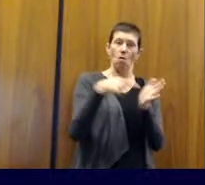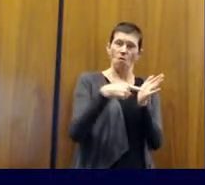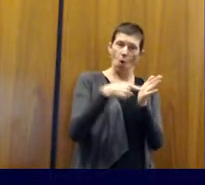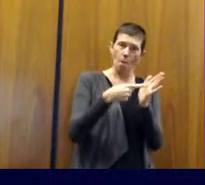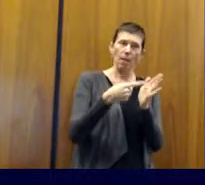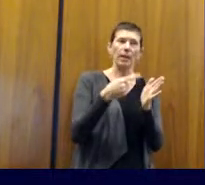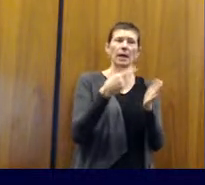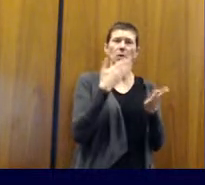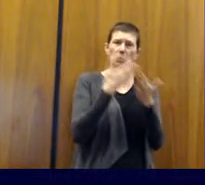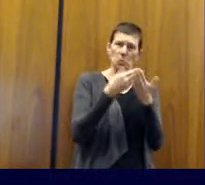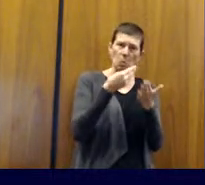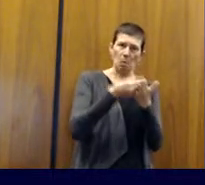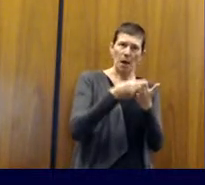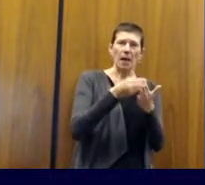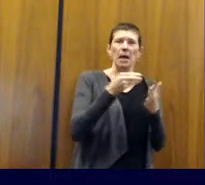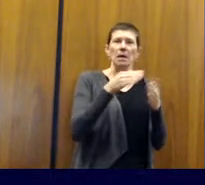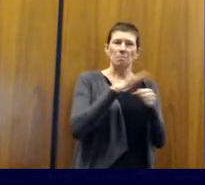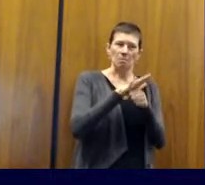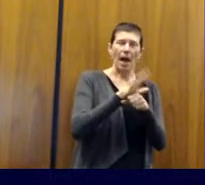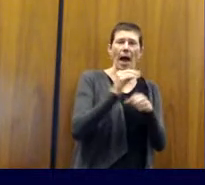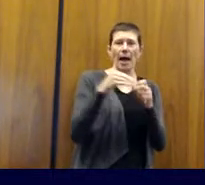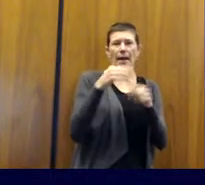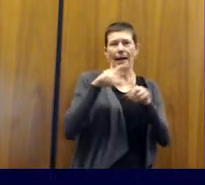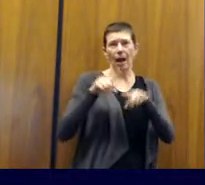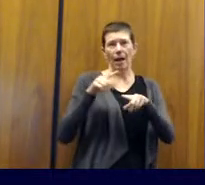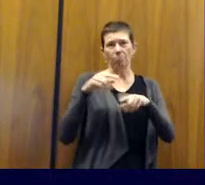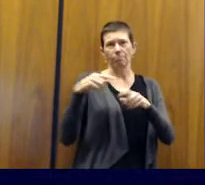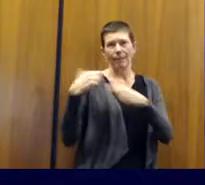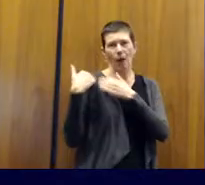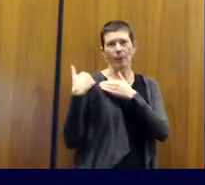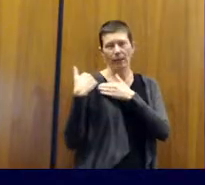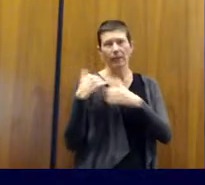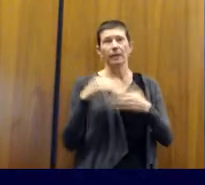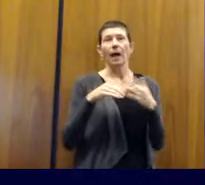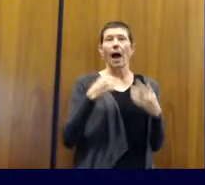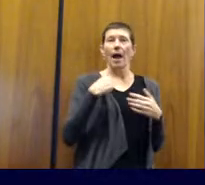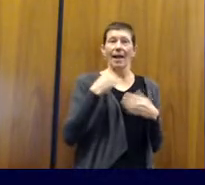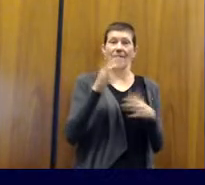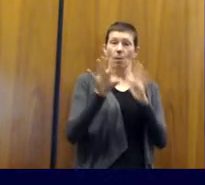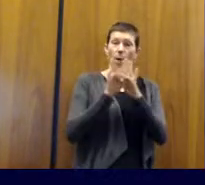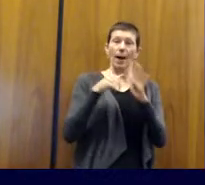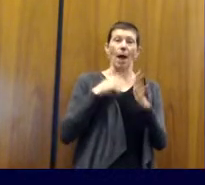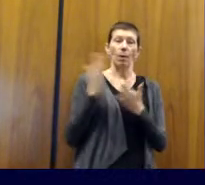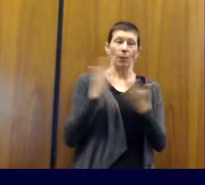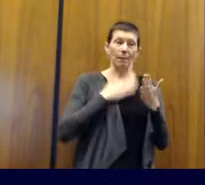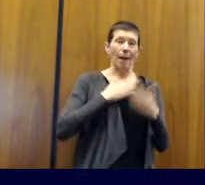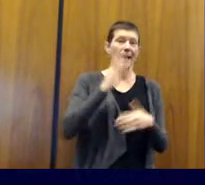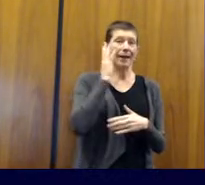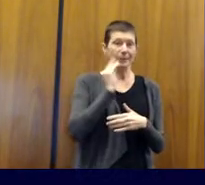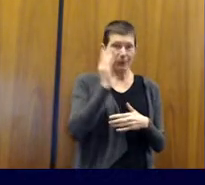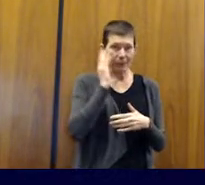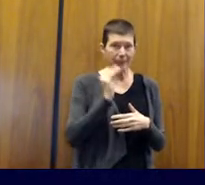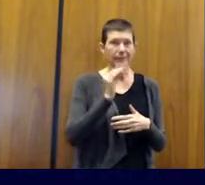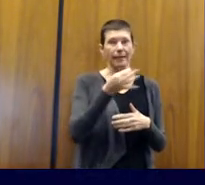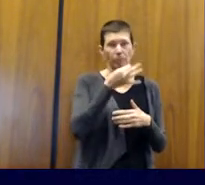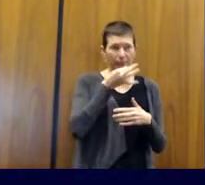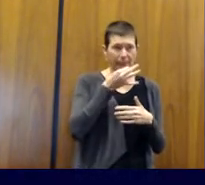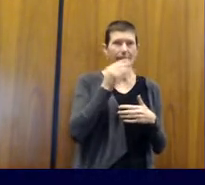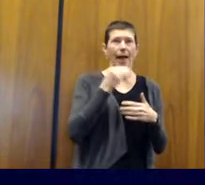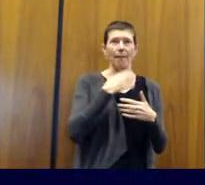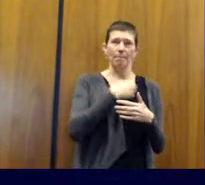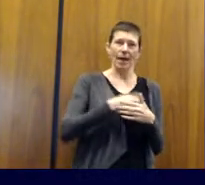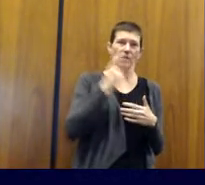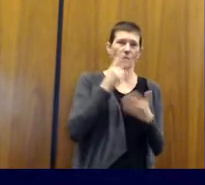and global connectivity. If appointed, I will bring my financial expertise strategic planning experience, and passion for